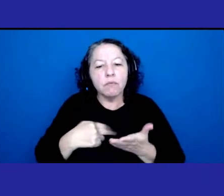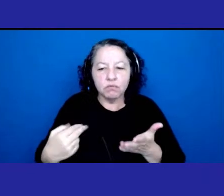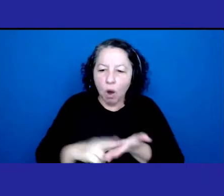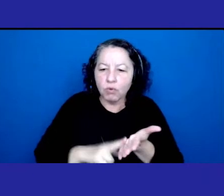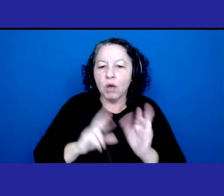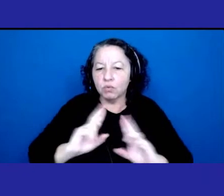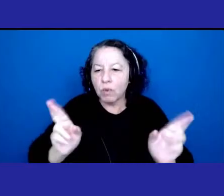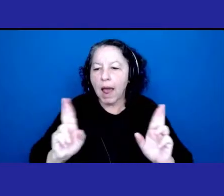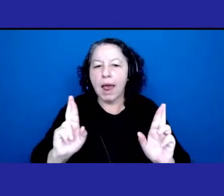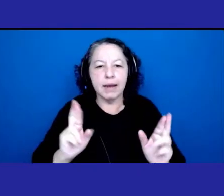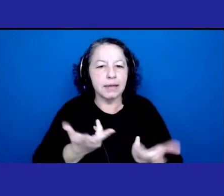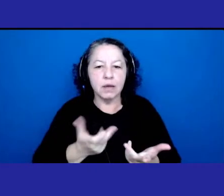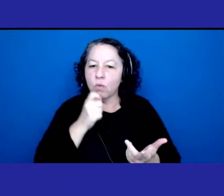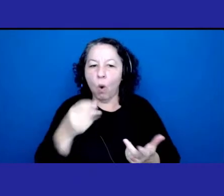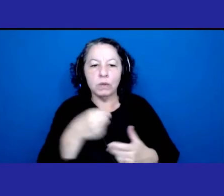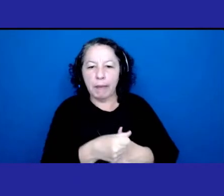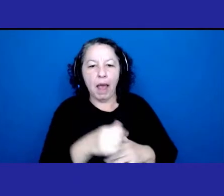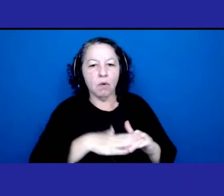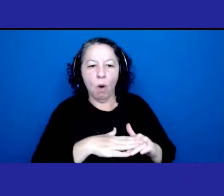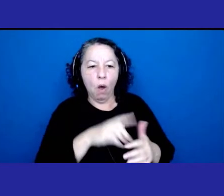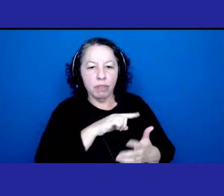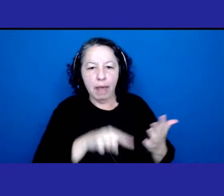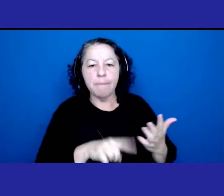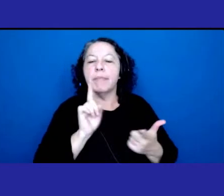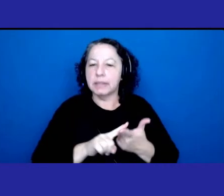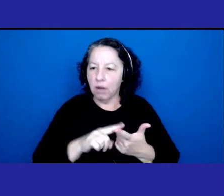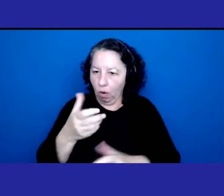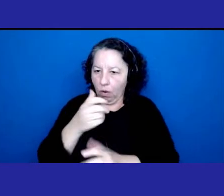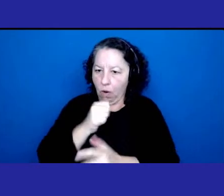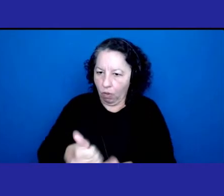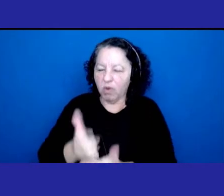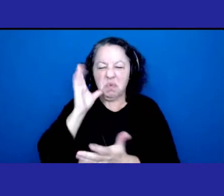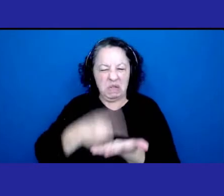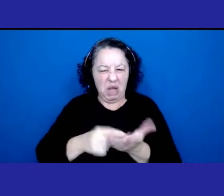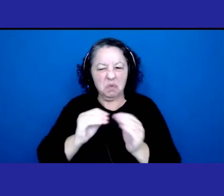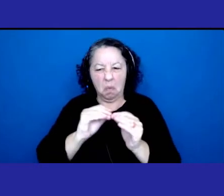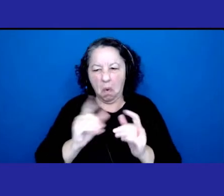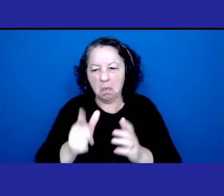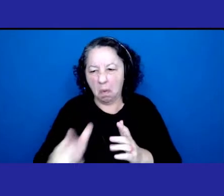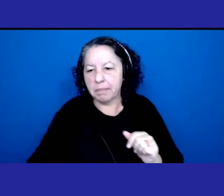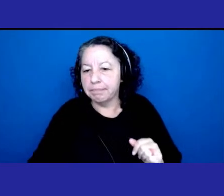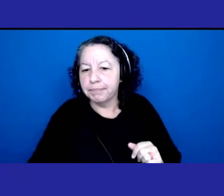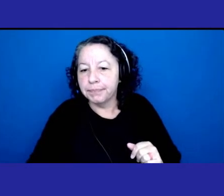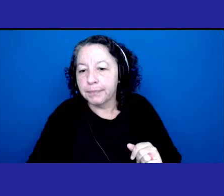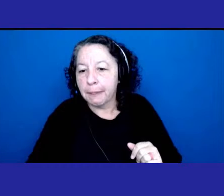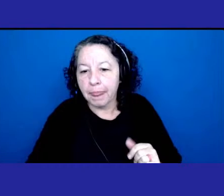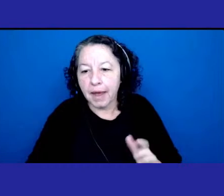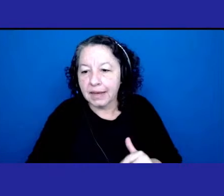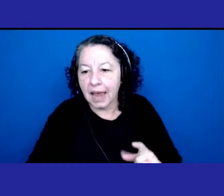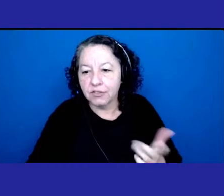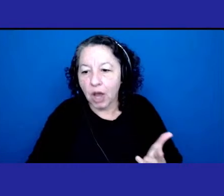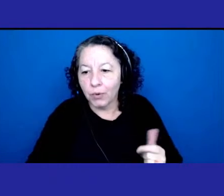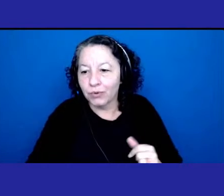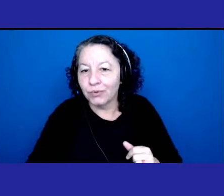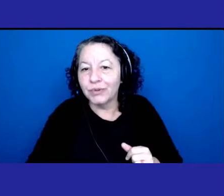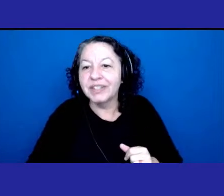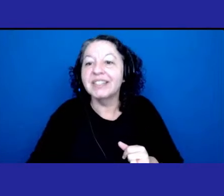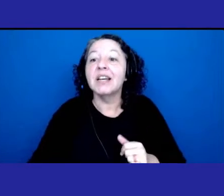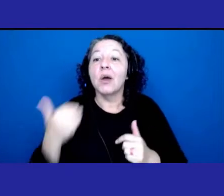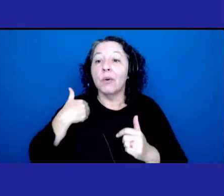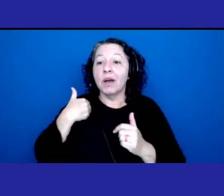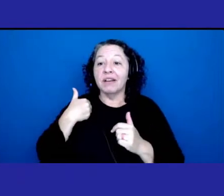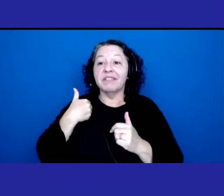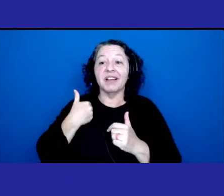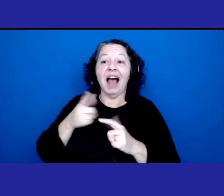won't spend on them unless we get authorized, and we'll talk about that in a moment. But we just have the contracts available. We contract through a process like this,